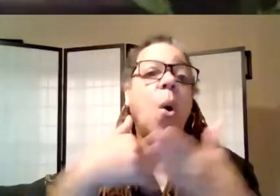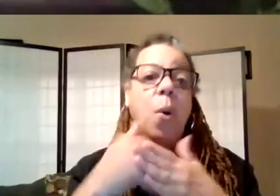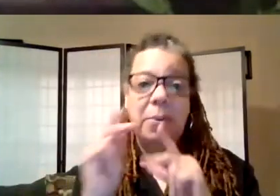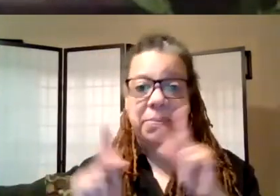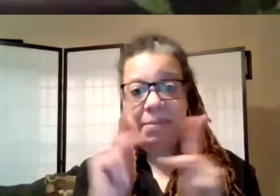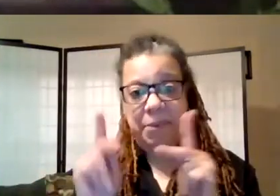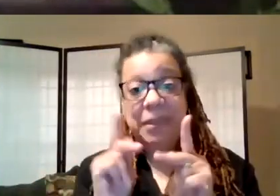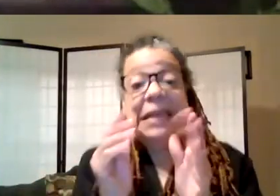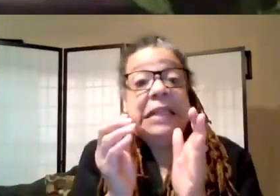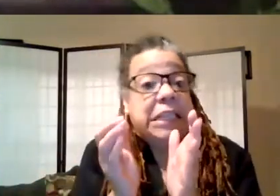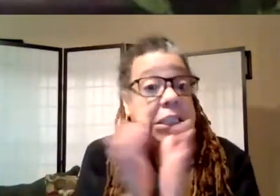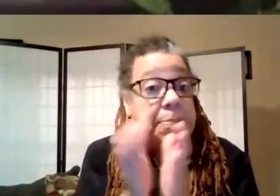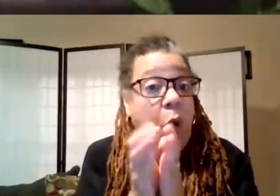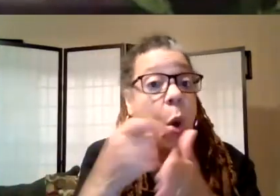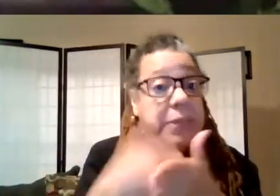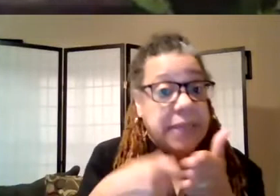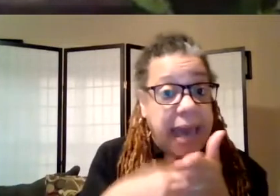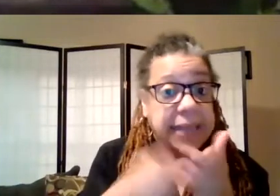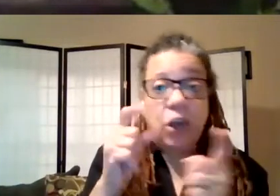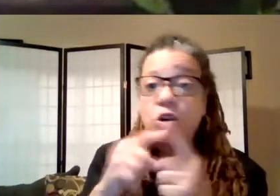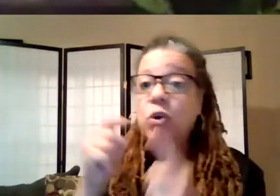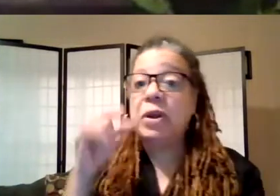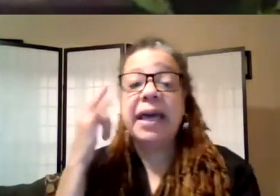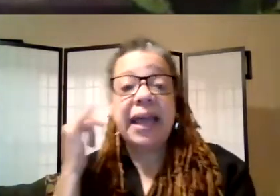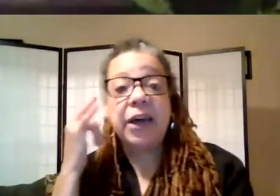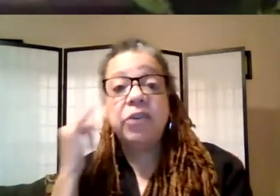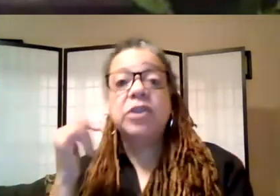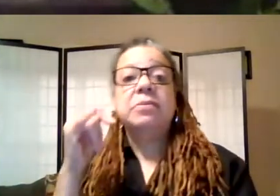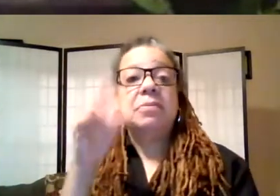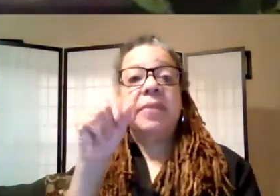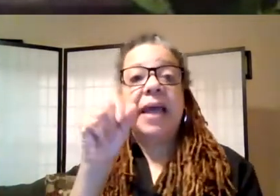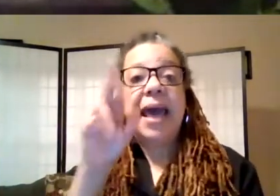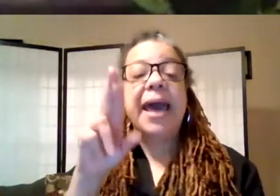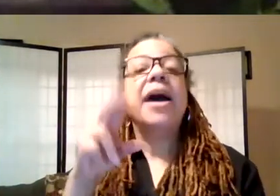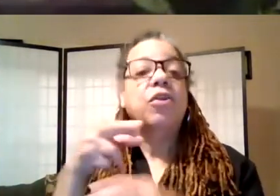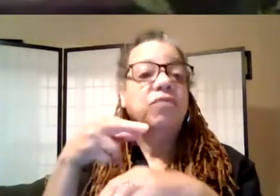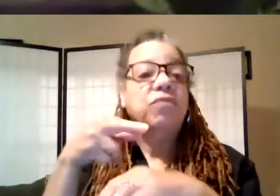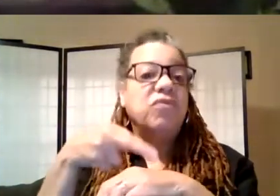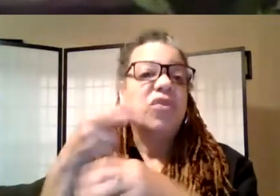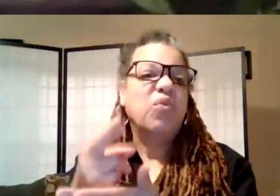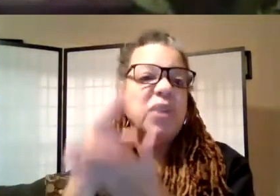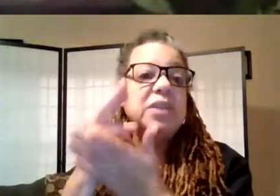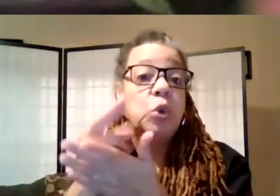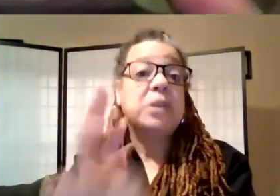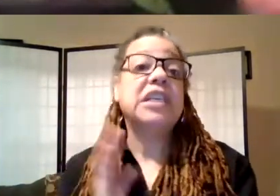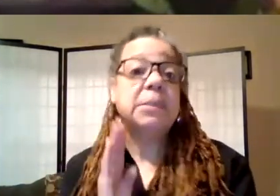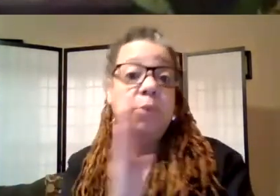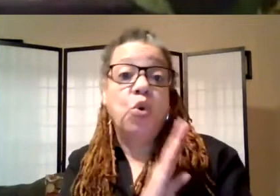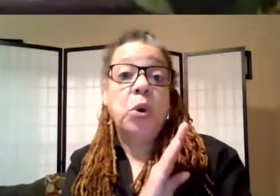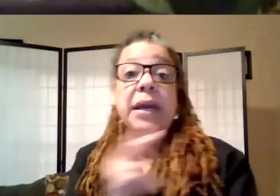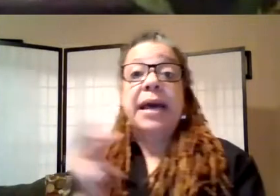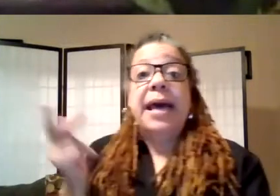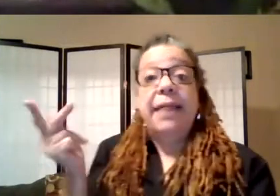multimillionaires is going to be going to CARB, California Air Resources Board, and CEC, California Energy Commission, that are then going to